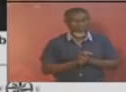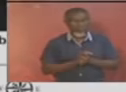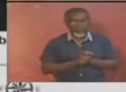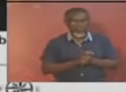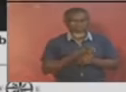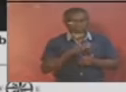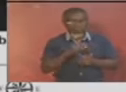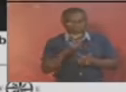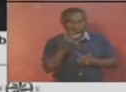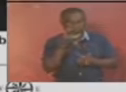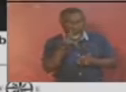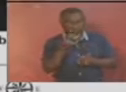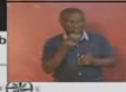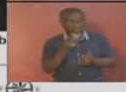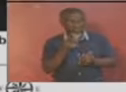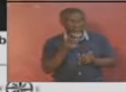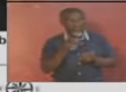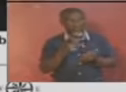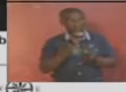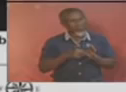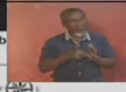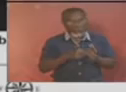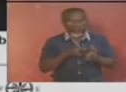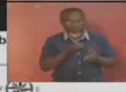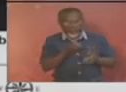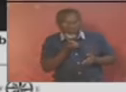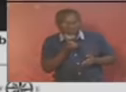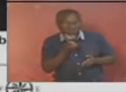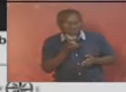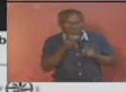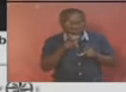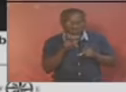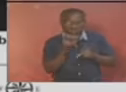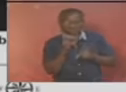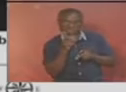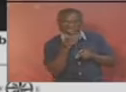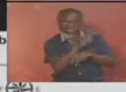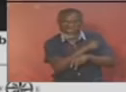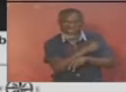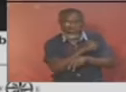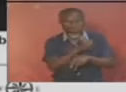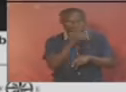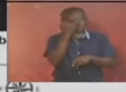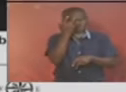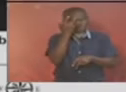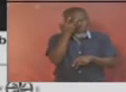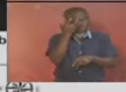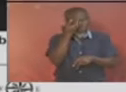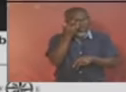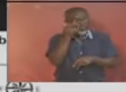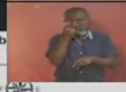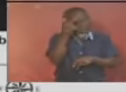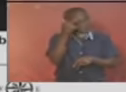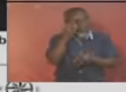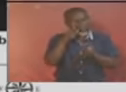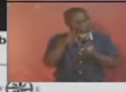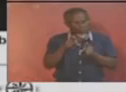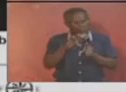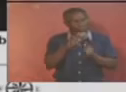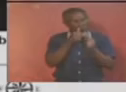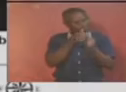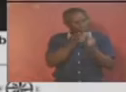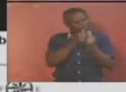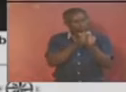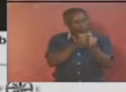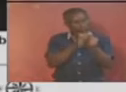in the hospitals at this point in time. So we do know that that important contact tracing activity continues to be robust and continues